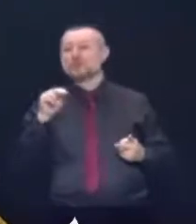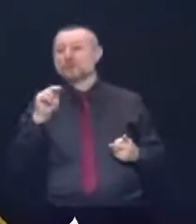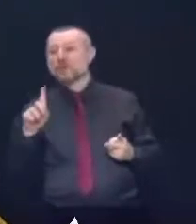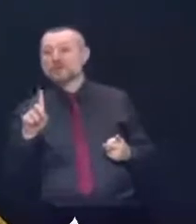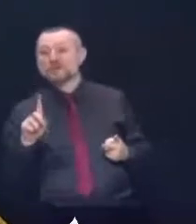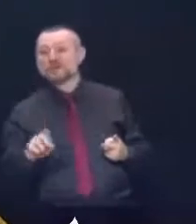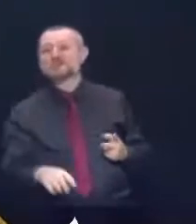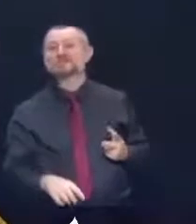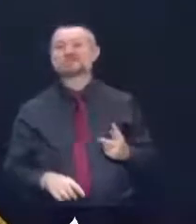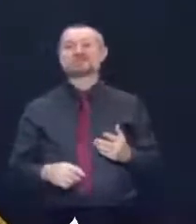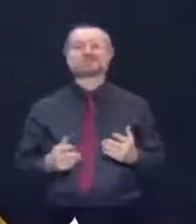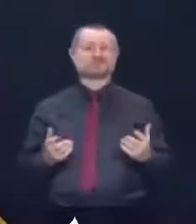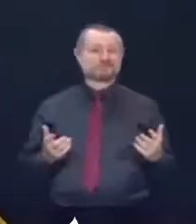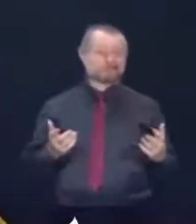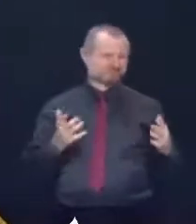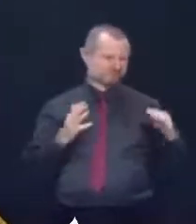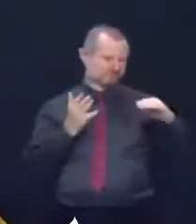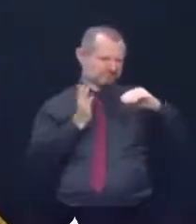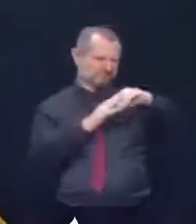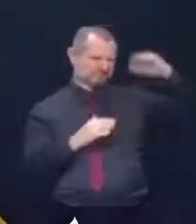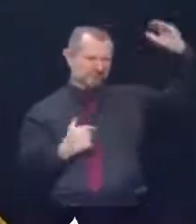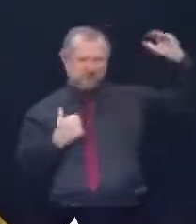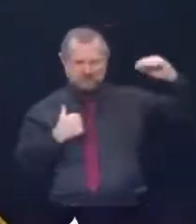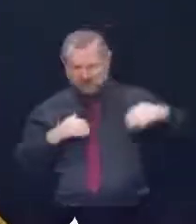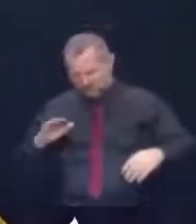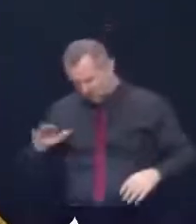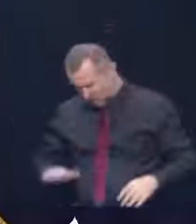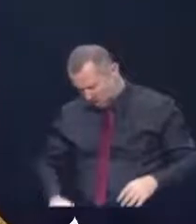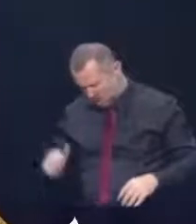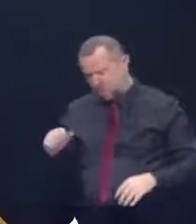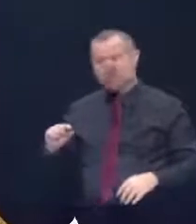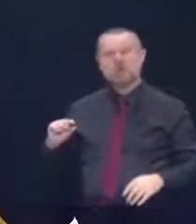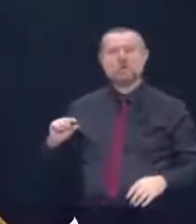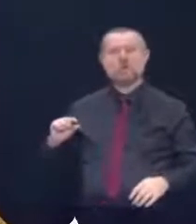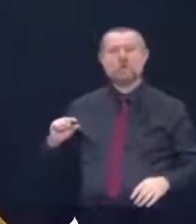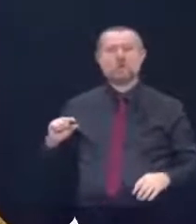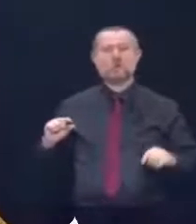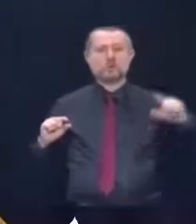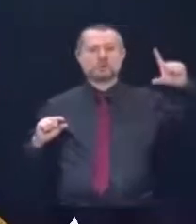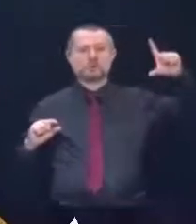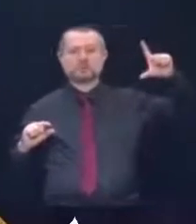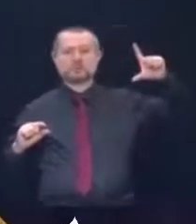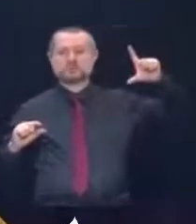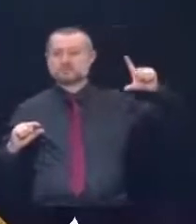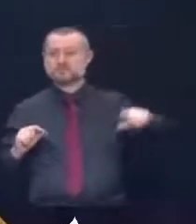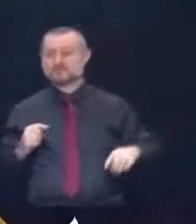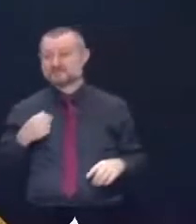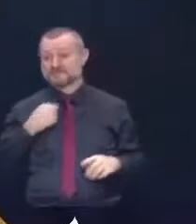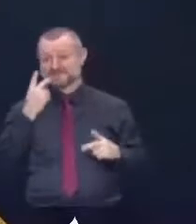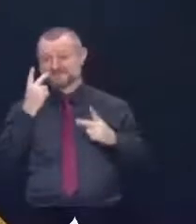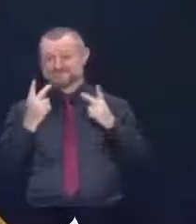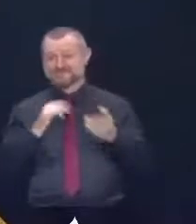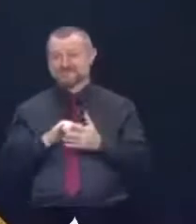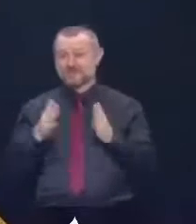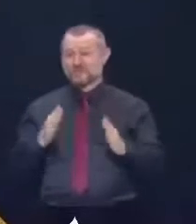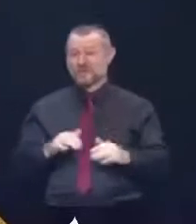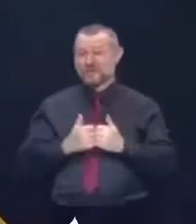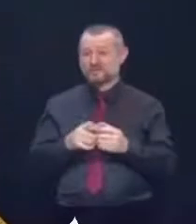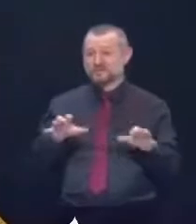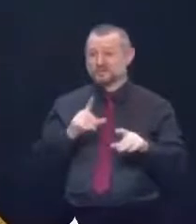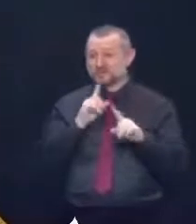and we're one of the lowest. It was really one of the most beautiful, effective